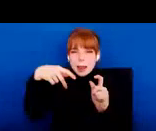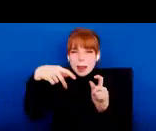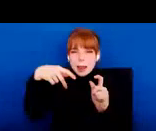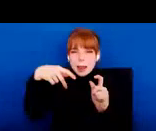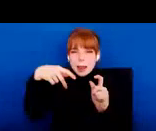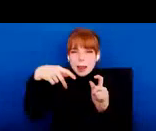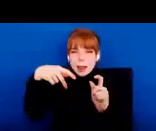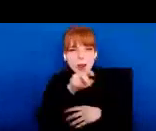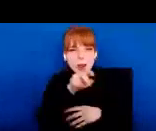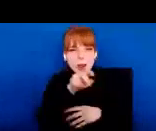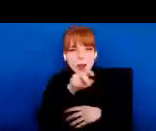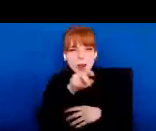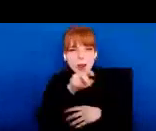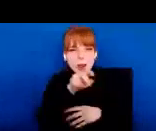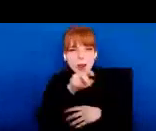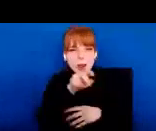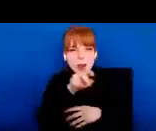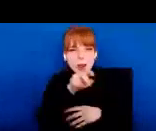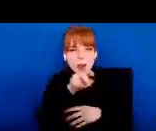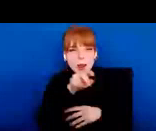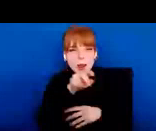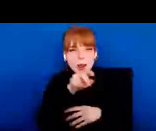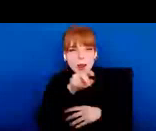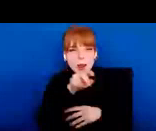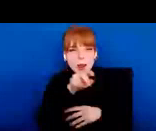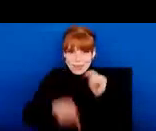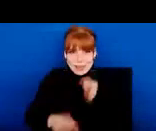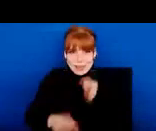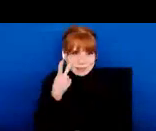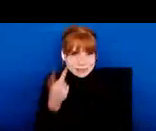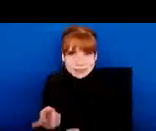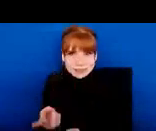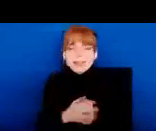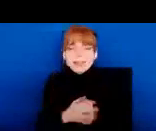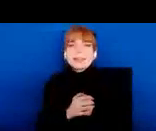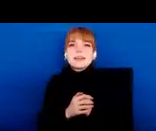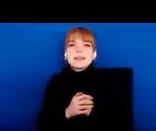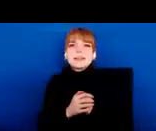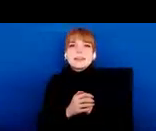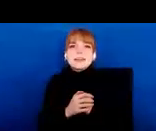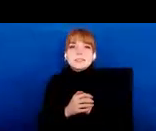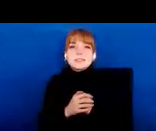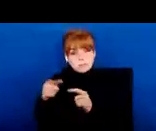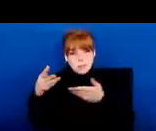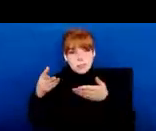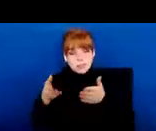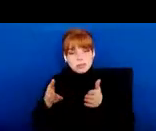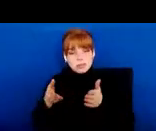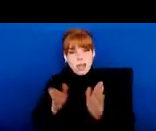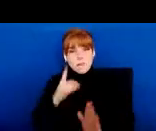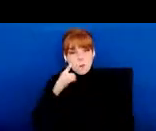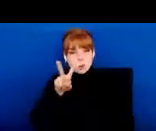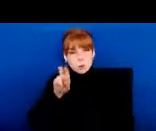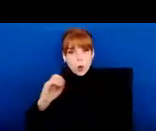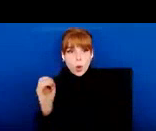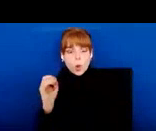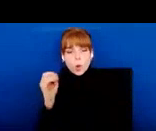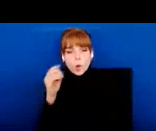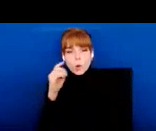contrast, almost invisible to everyone type of a keyboard focus indicator. That would be allowed in version 2.0 of